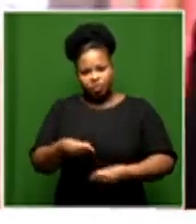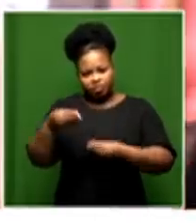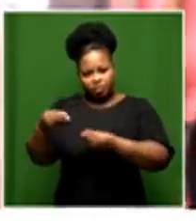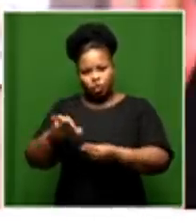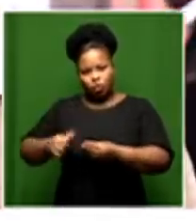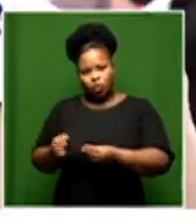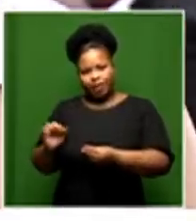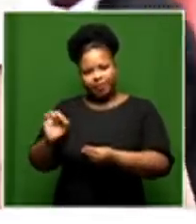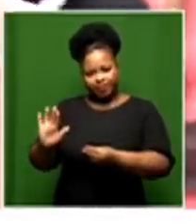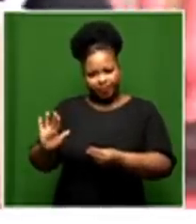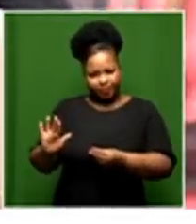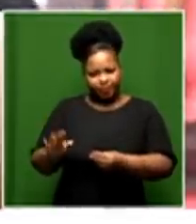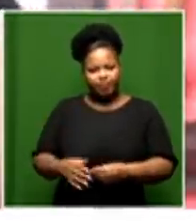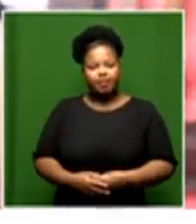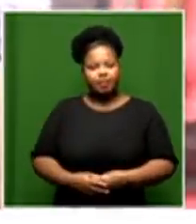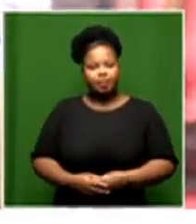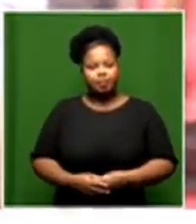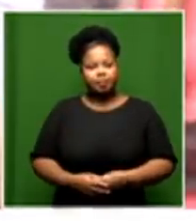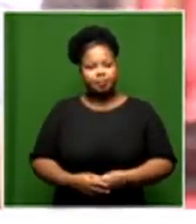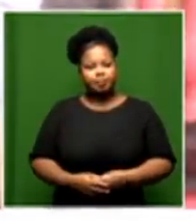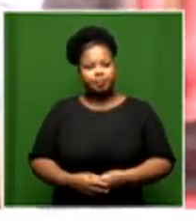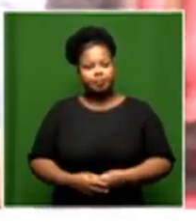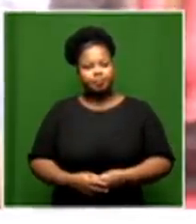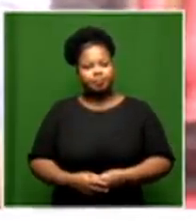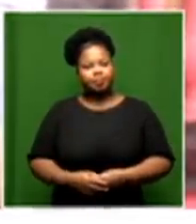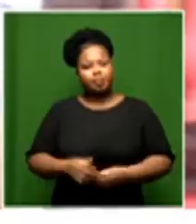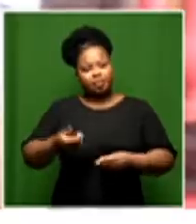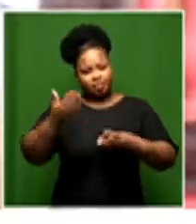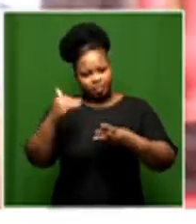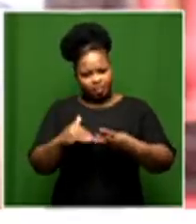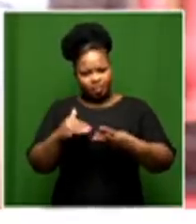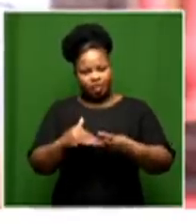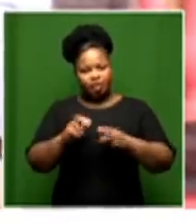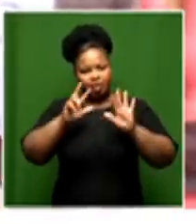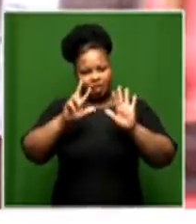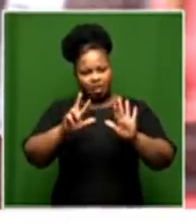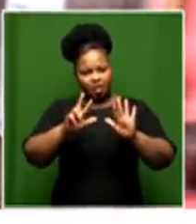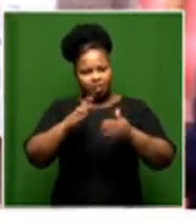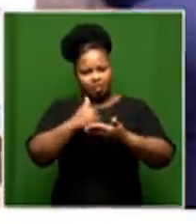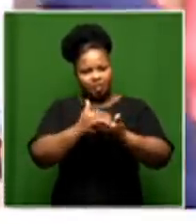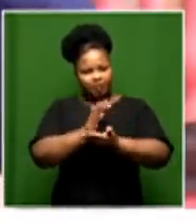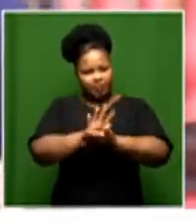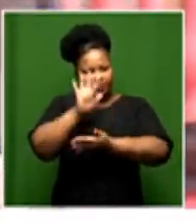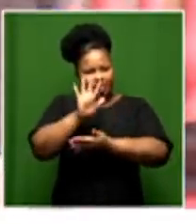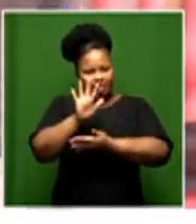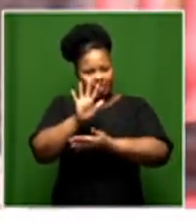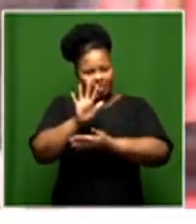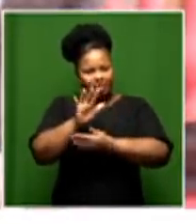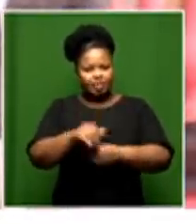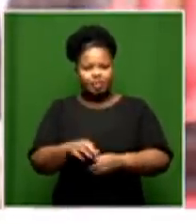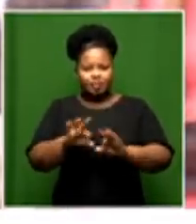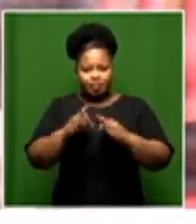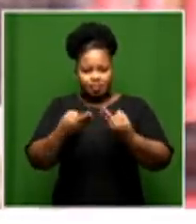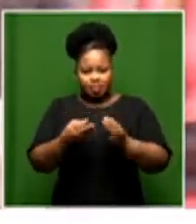Mthembu's wife. Then from there, 8:15, the family members that are on